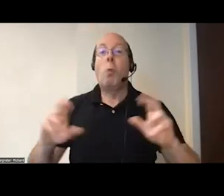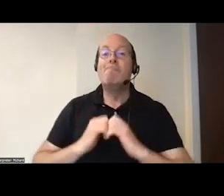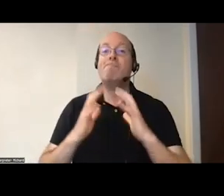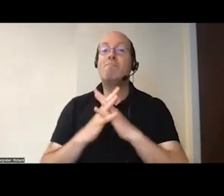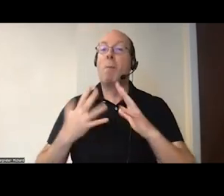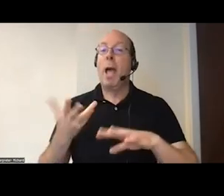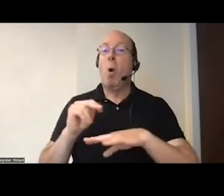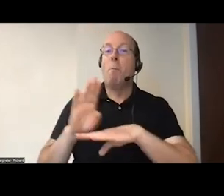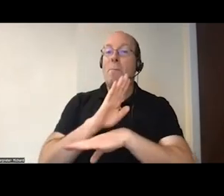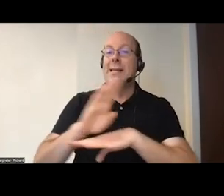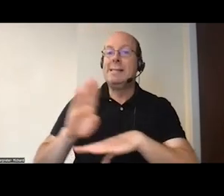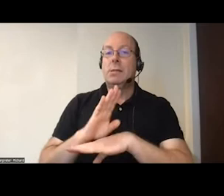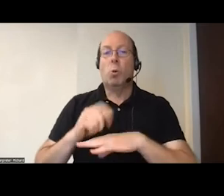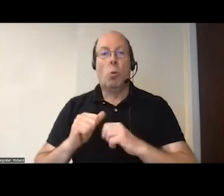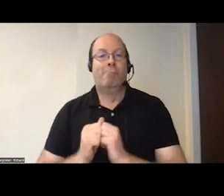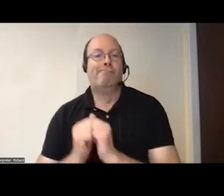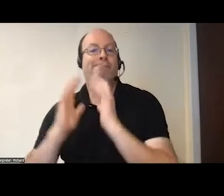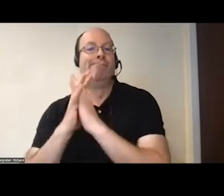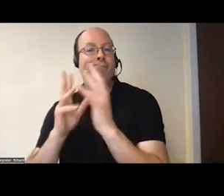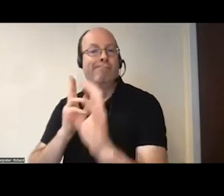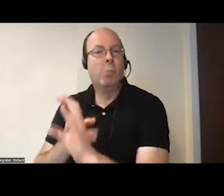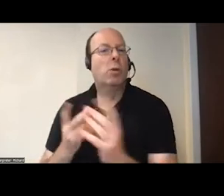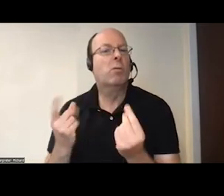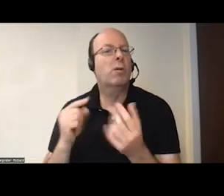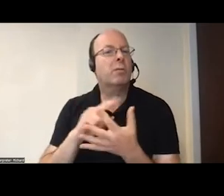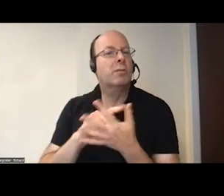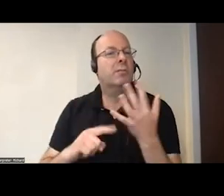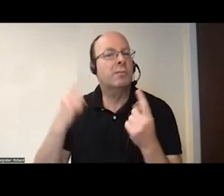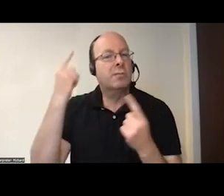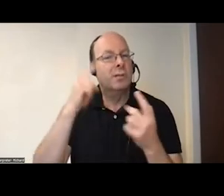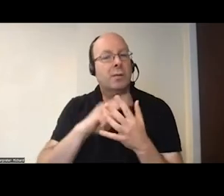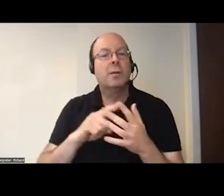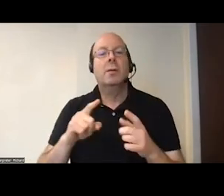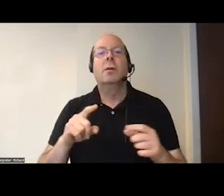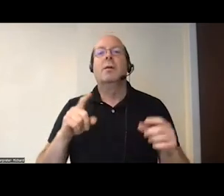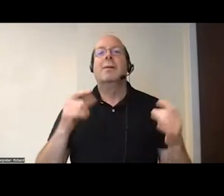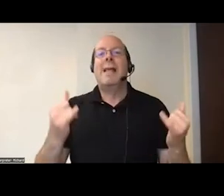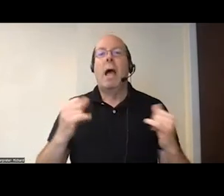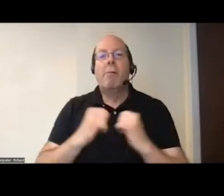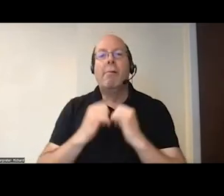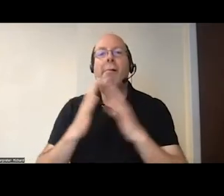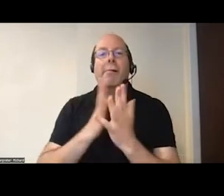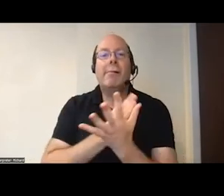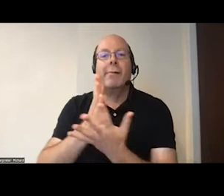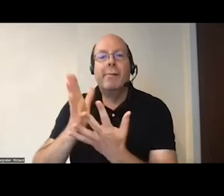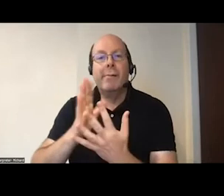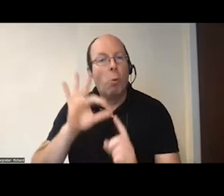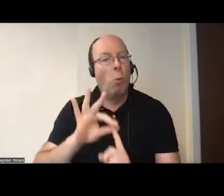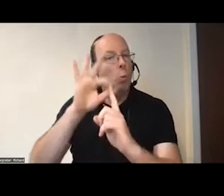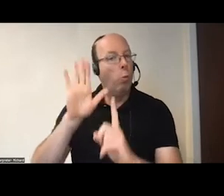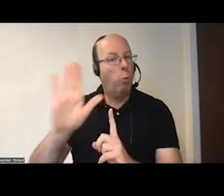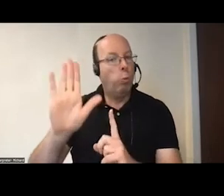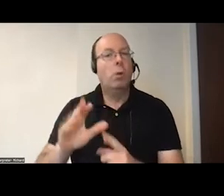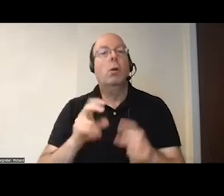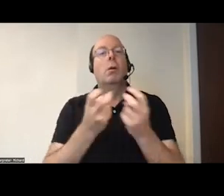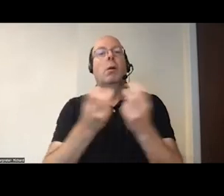venture or even join a startup. With entrepreneurship, the possibilities and paths are really, truly unique. The panel